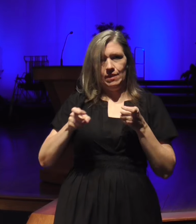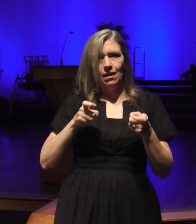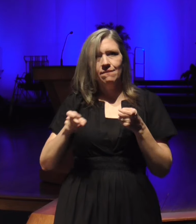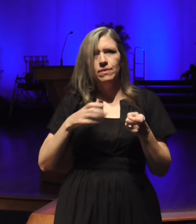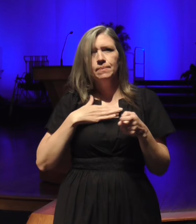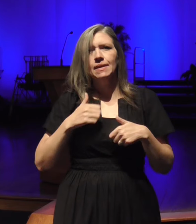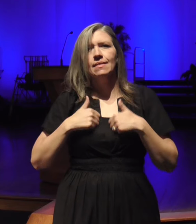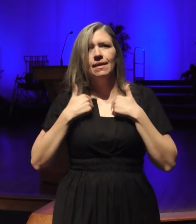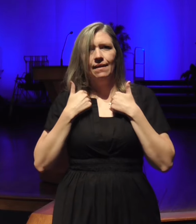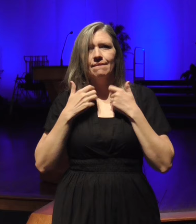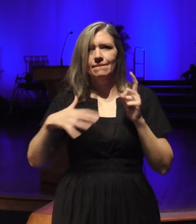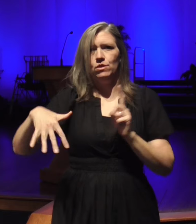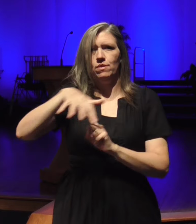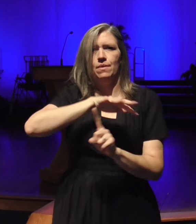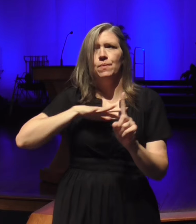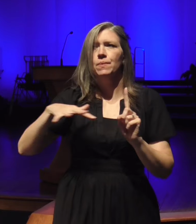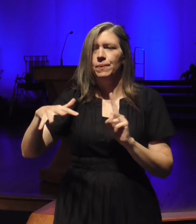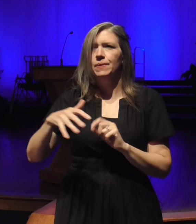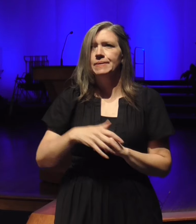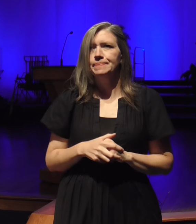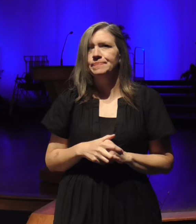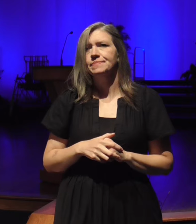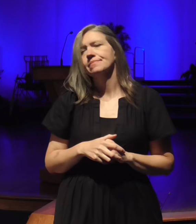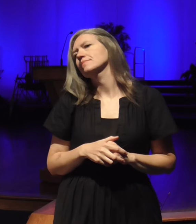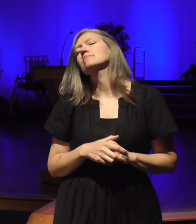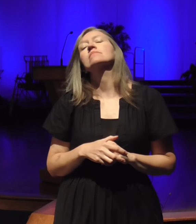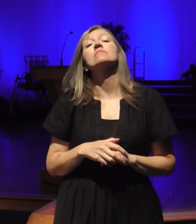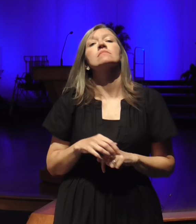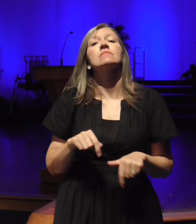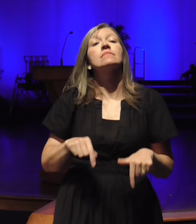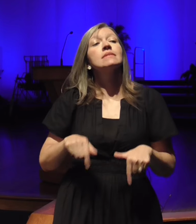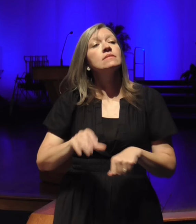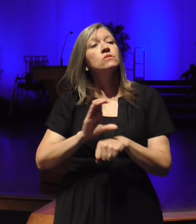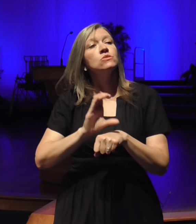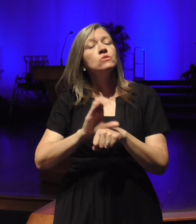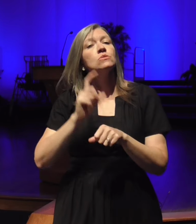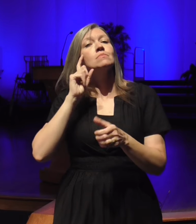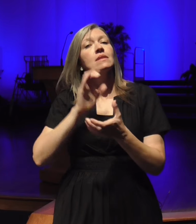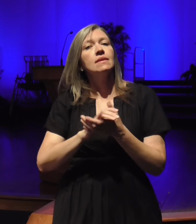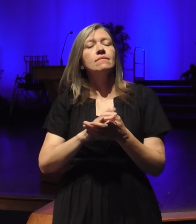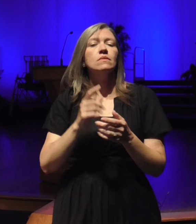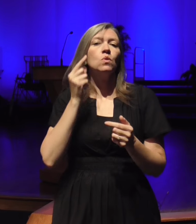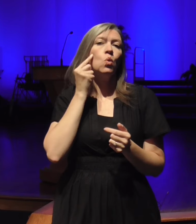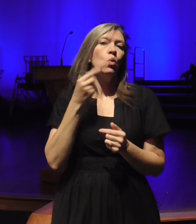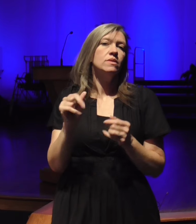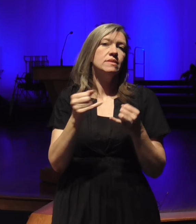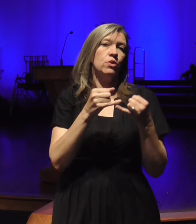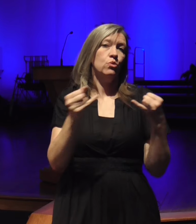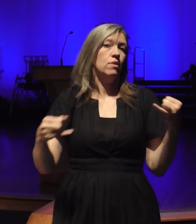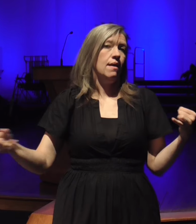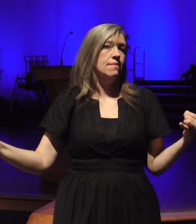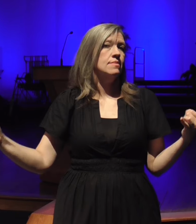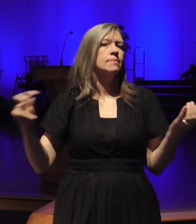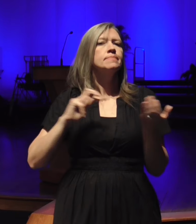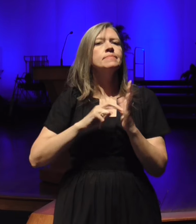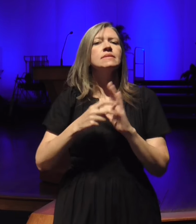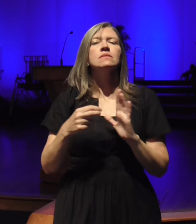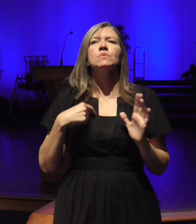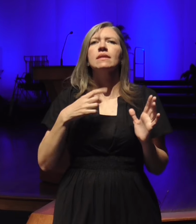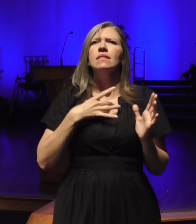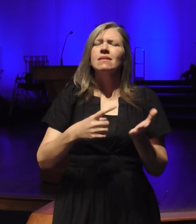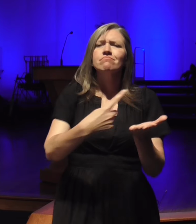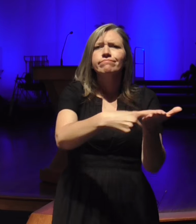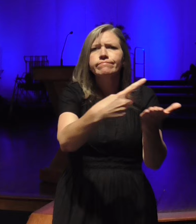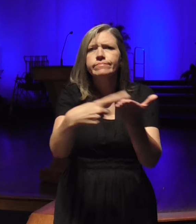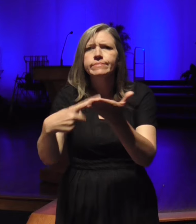this kingdom of good within me to govern all of my life around me?